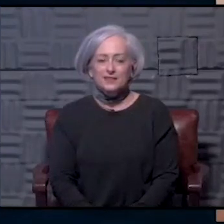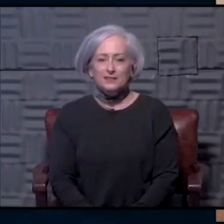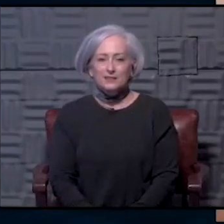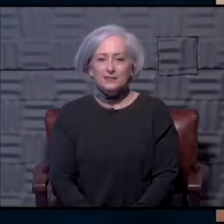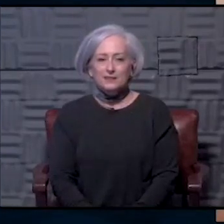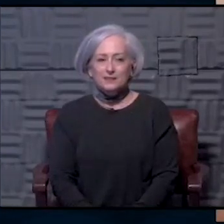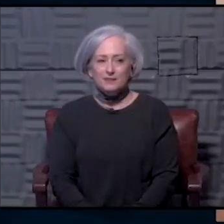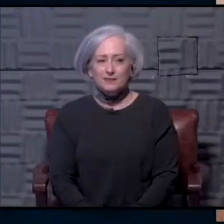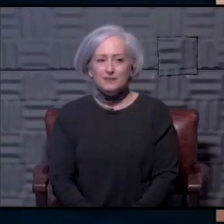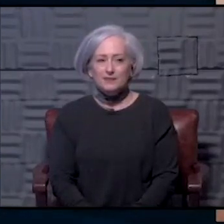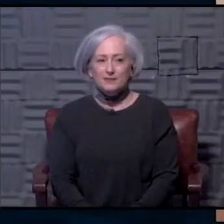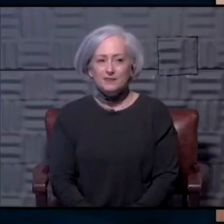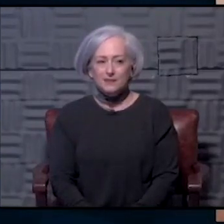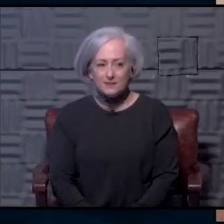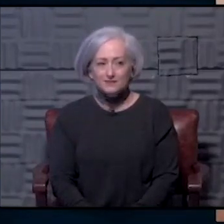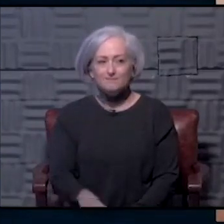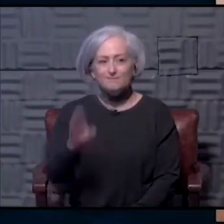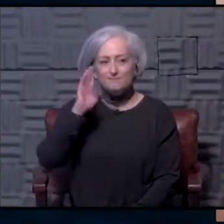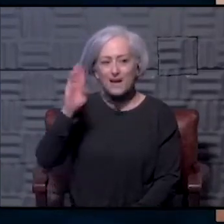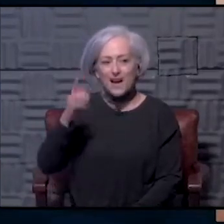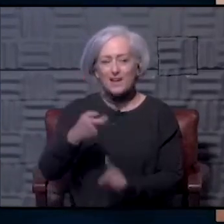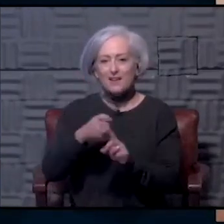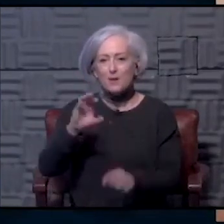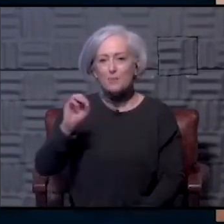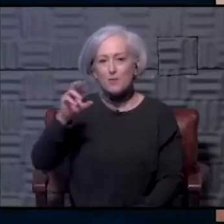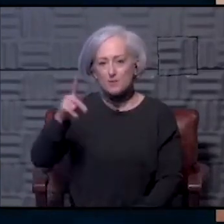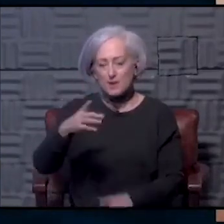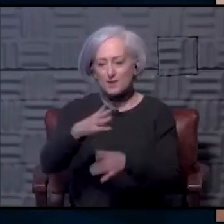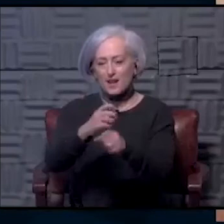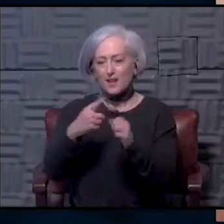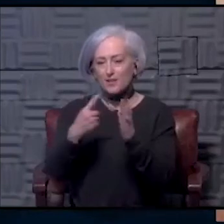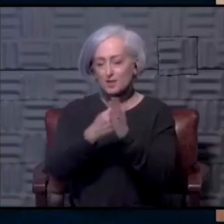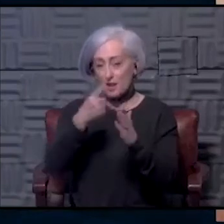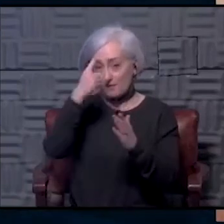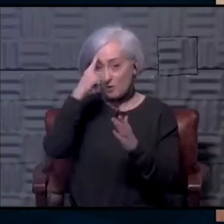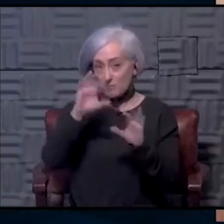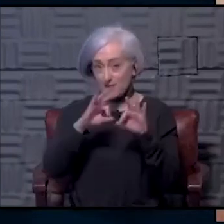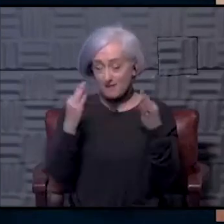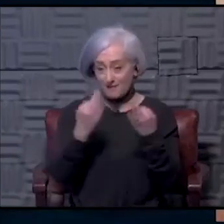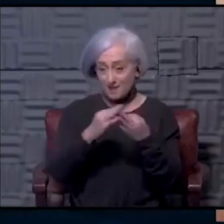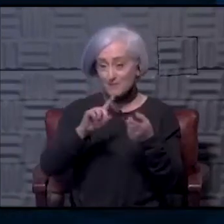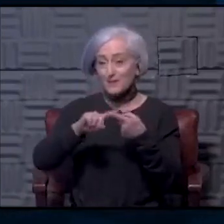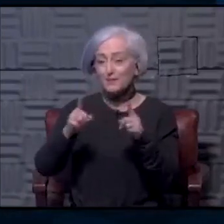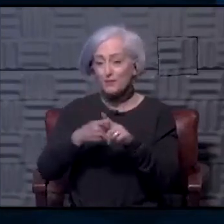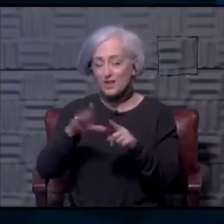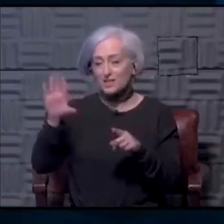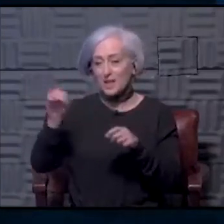I'm Cliff, and I'm from Overland Park, and I got this shot for my family, friends, and coworkers.